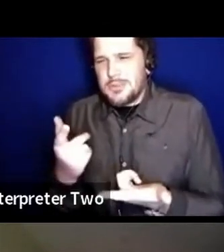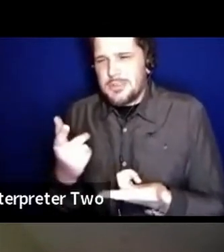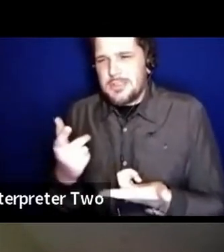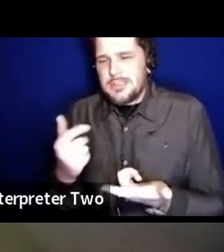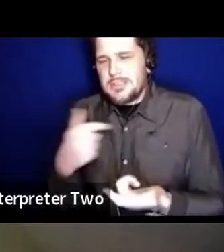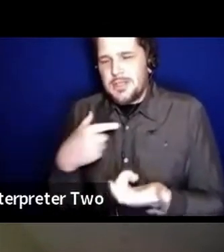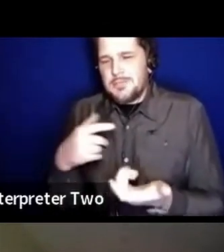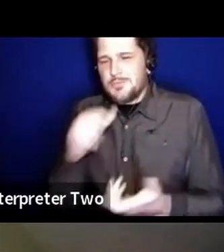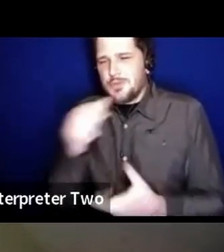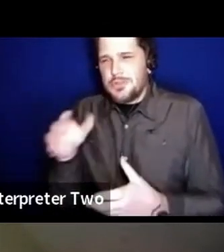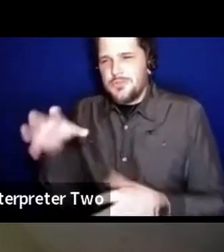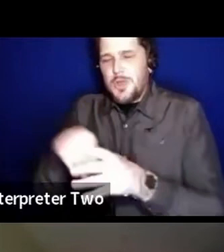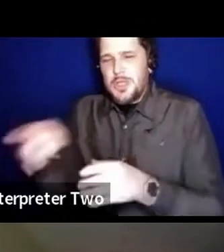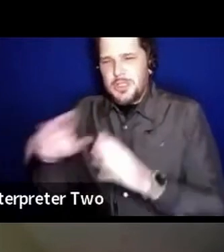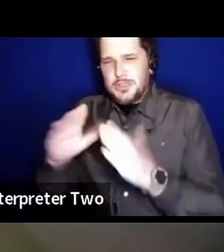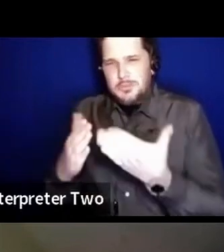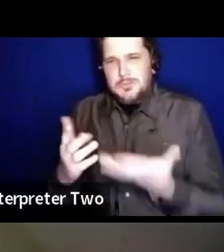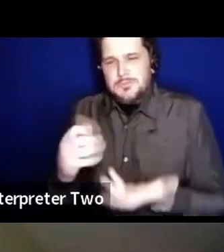thank you.